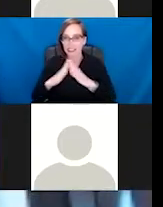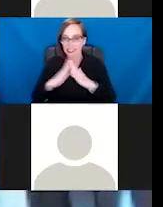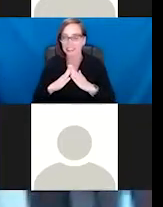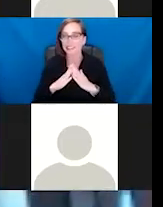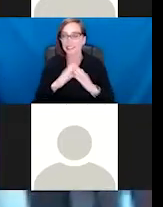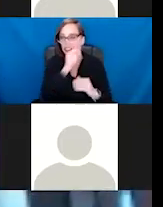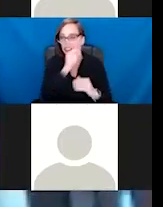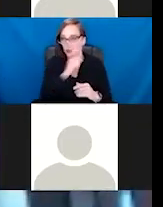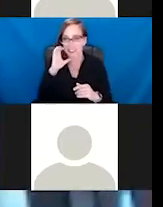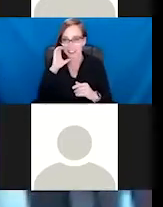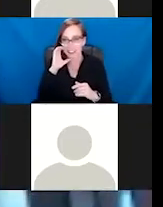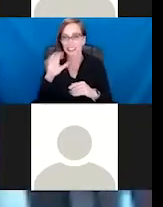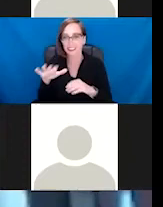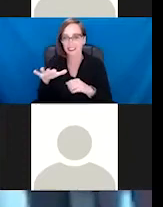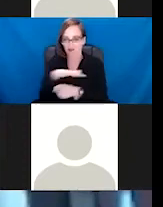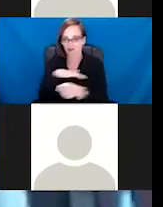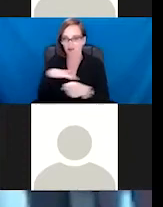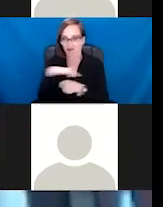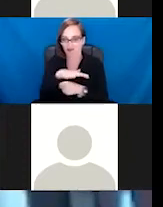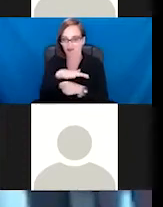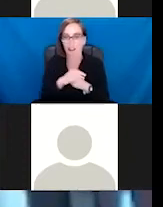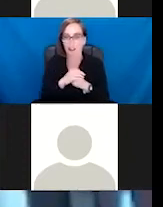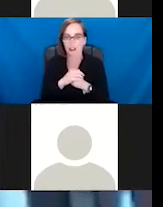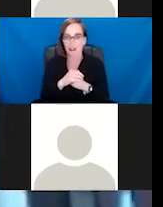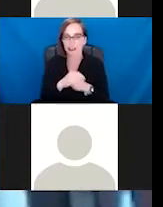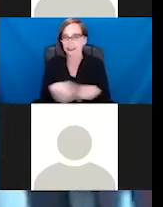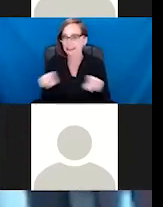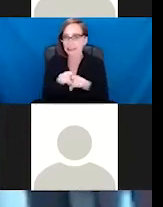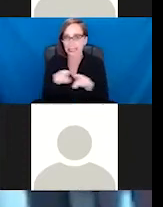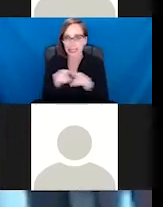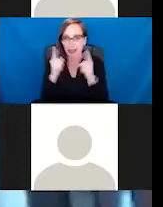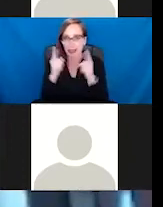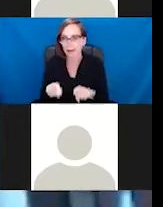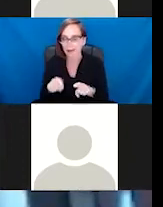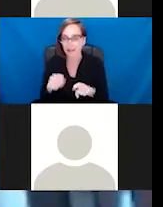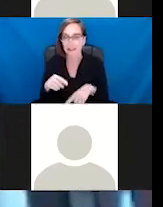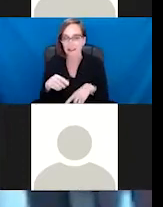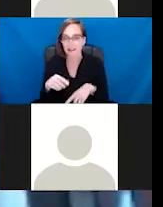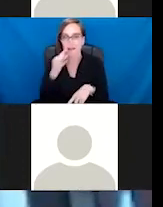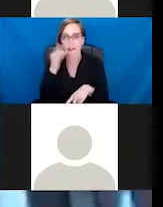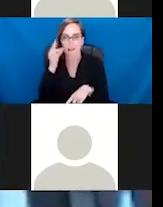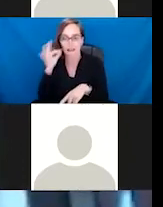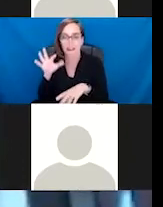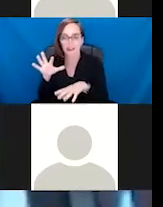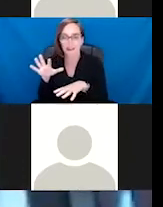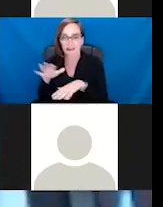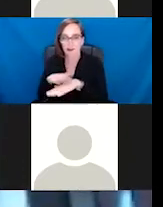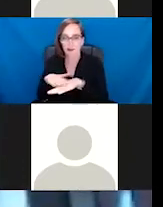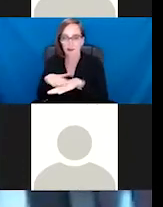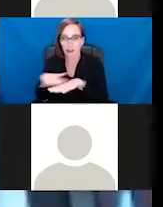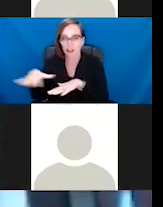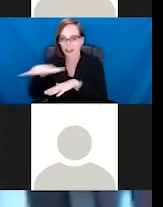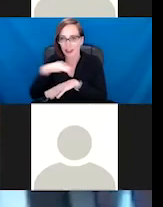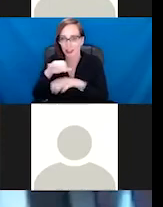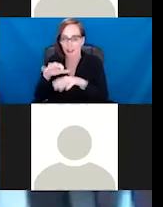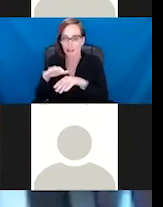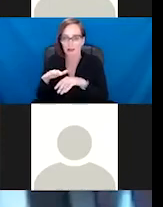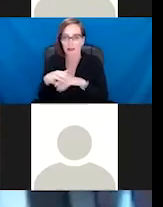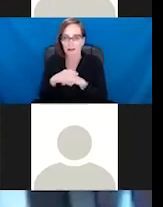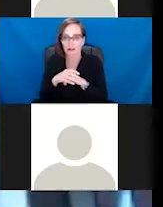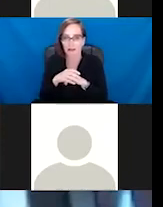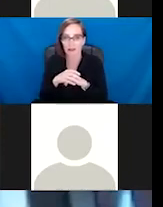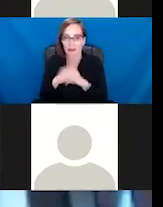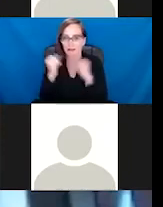area, the same thing is occurring on many of the reservations as well, where there is